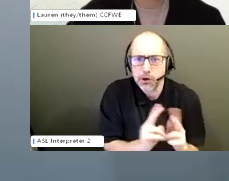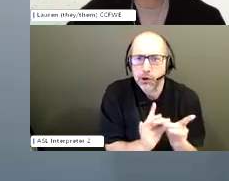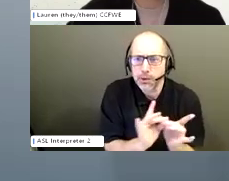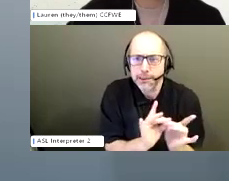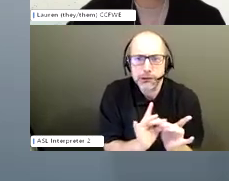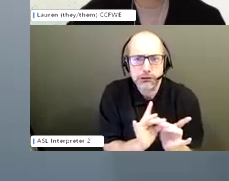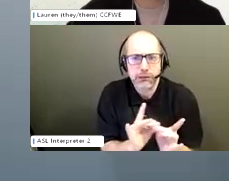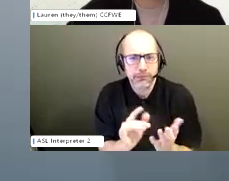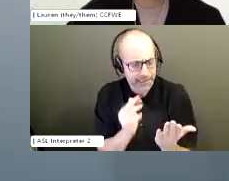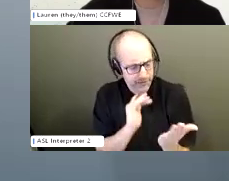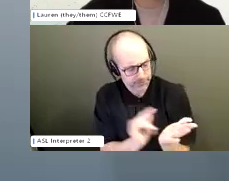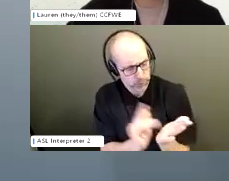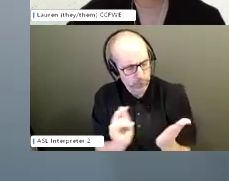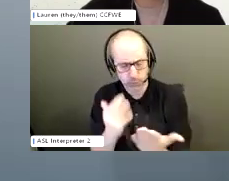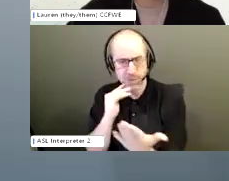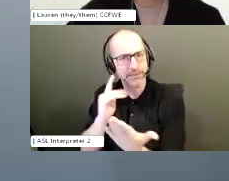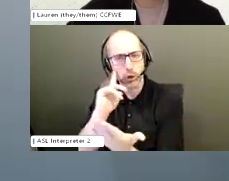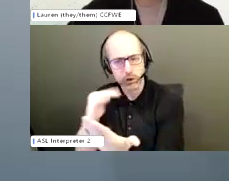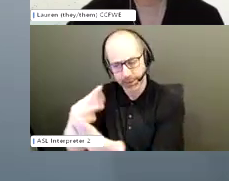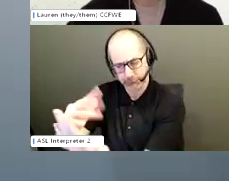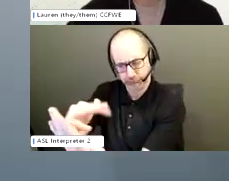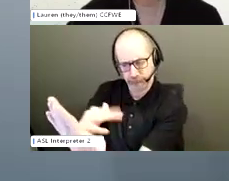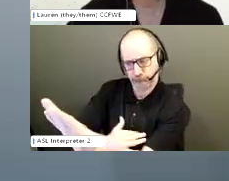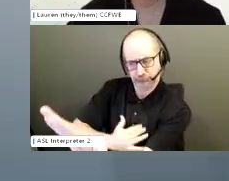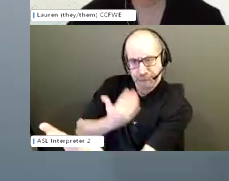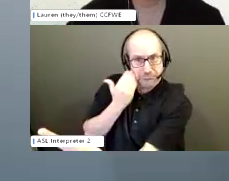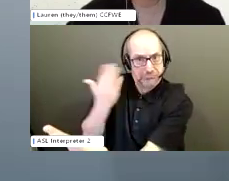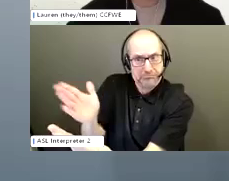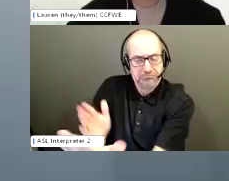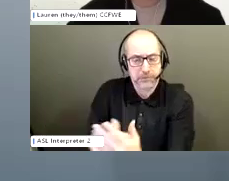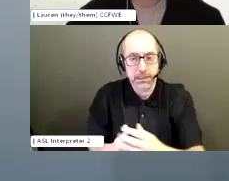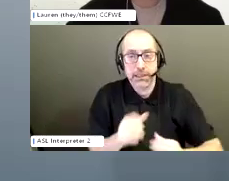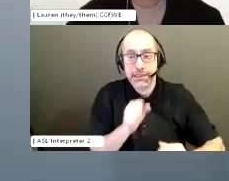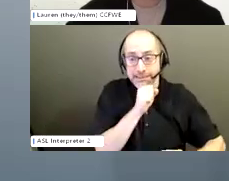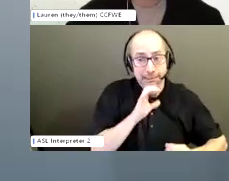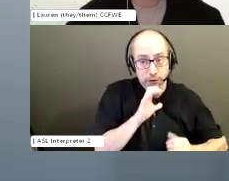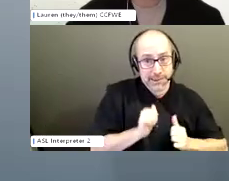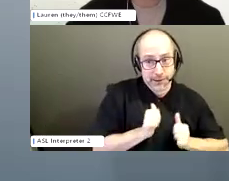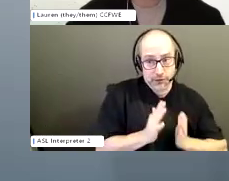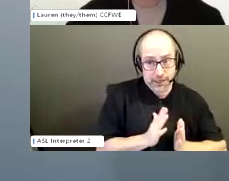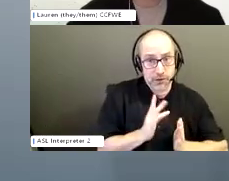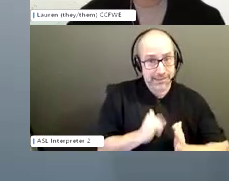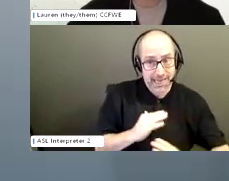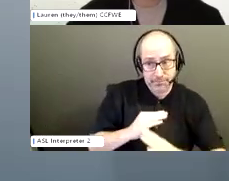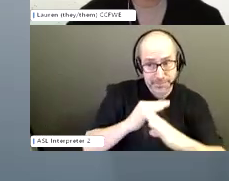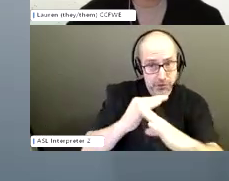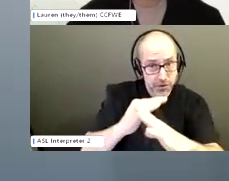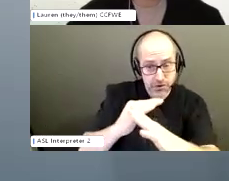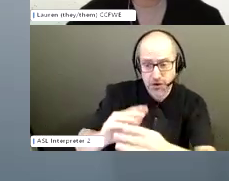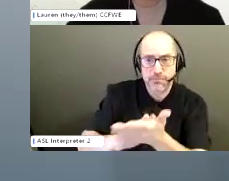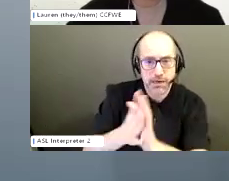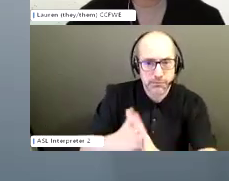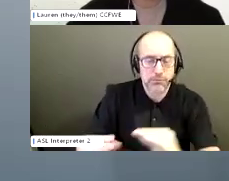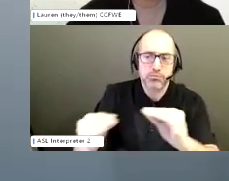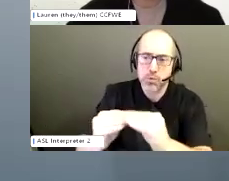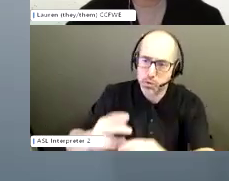they were presented by a client. For senior survivors, these barriers can make it even more difficult to access